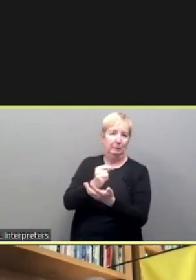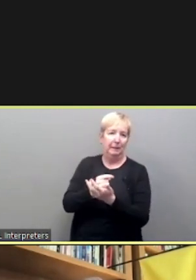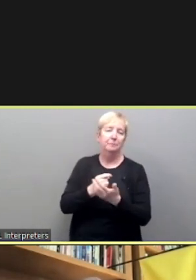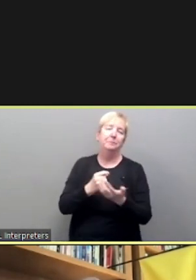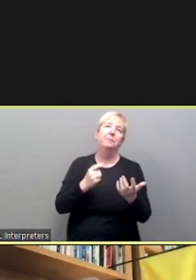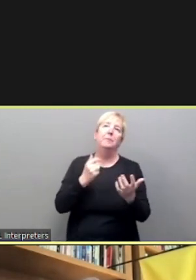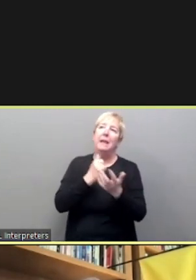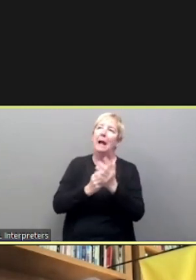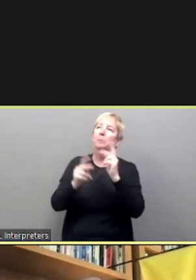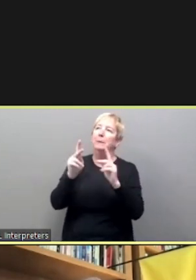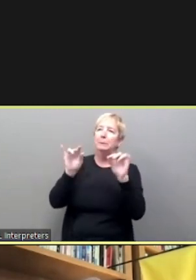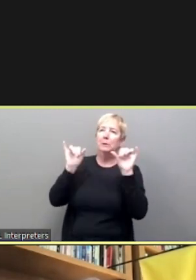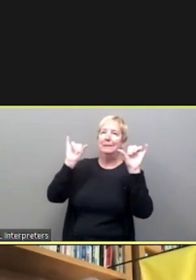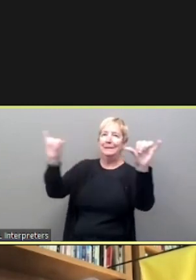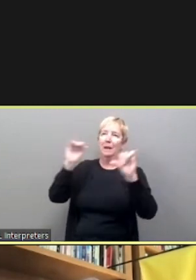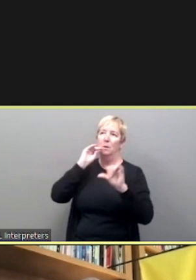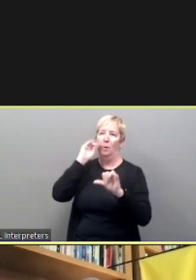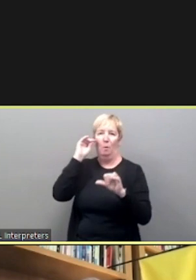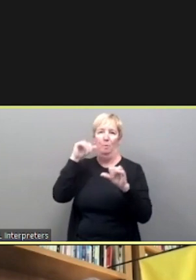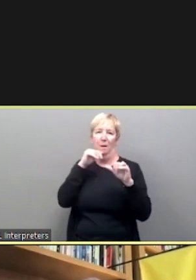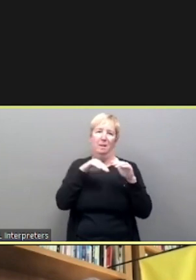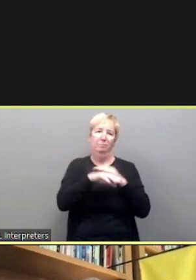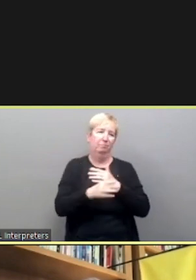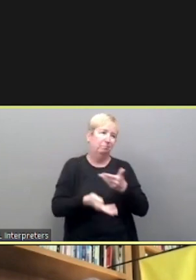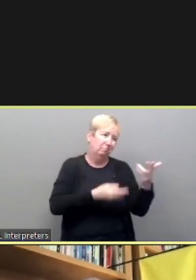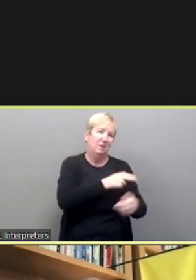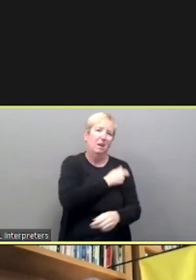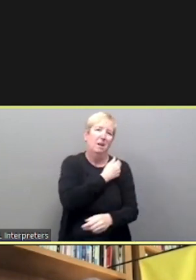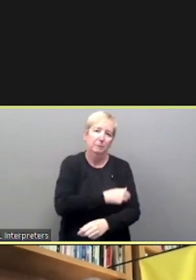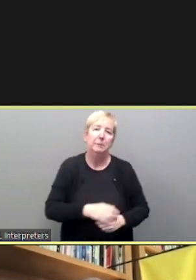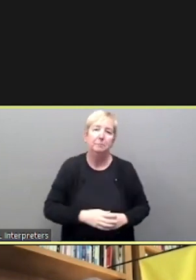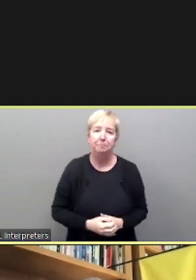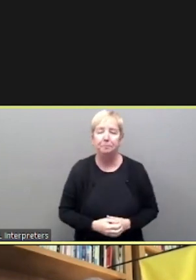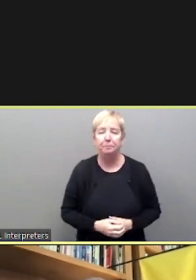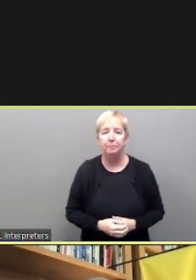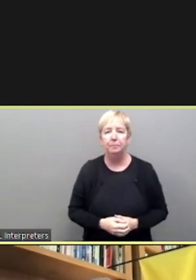of the hospitals. Next slide, please.